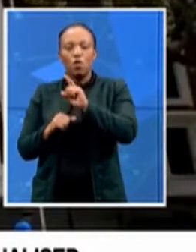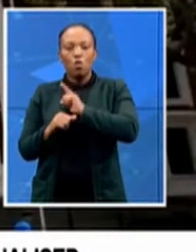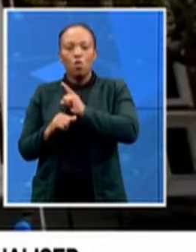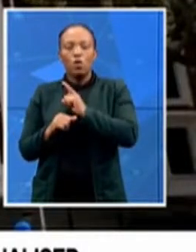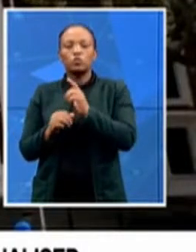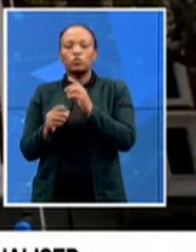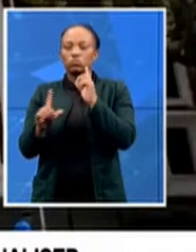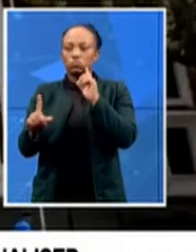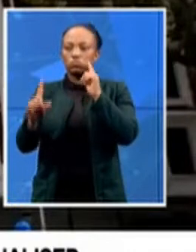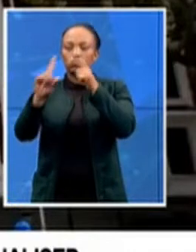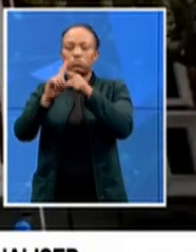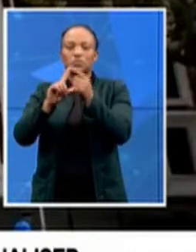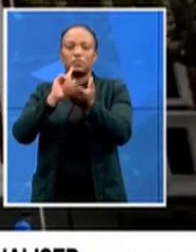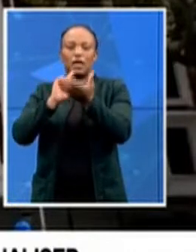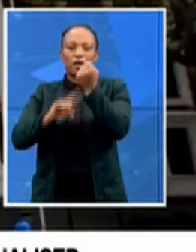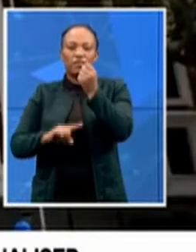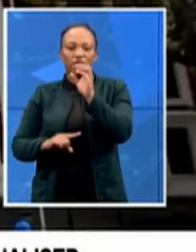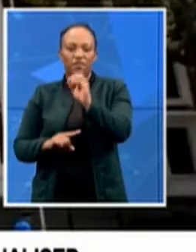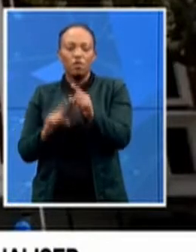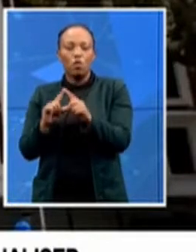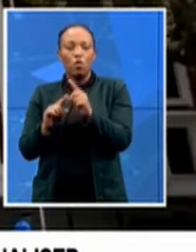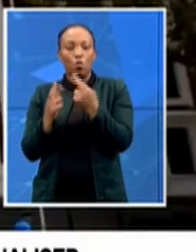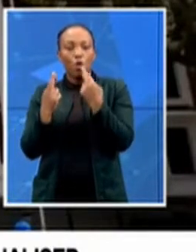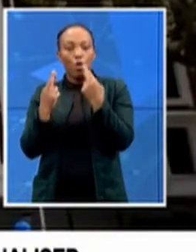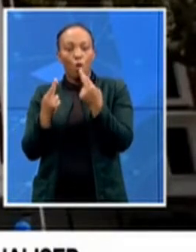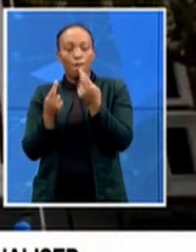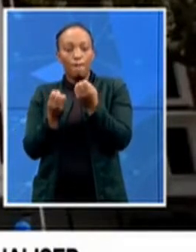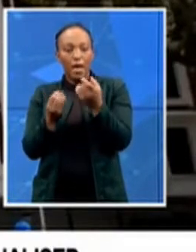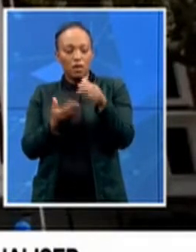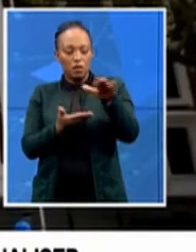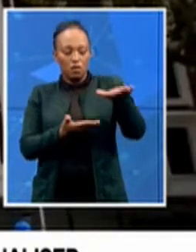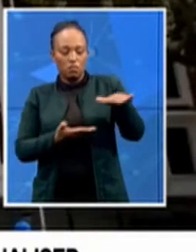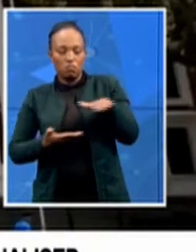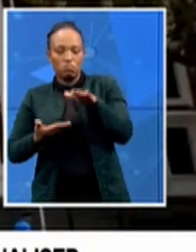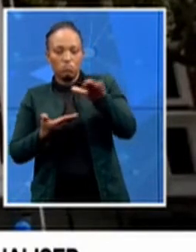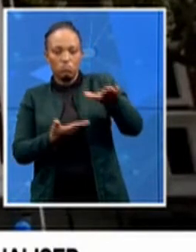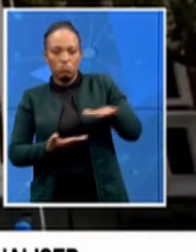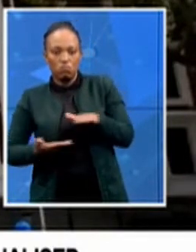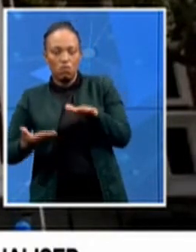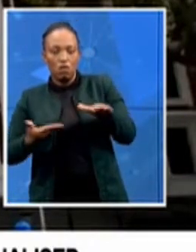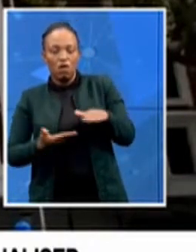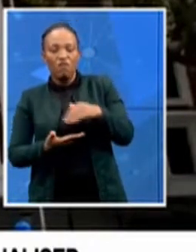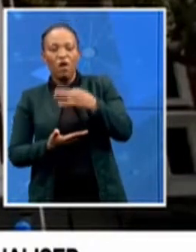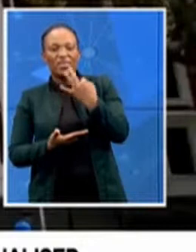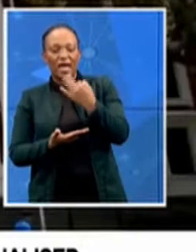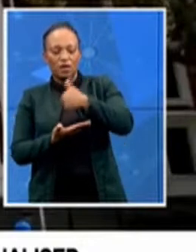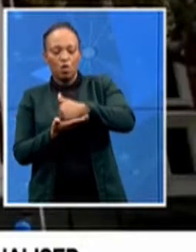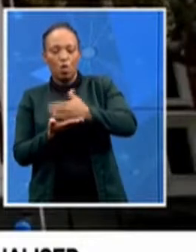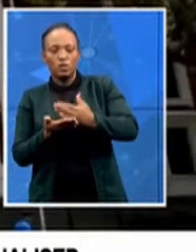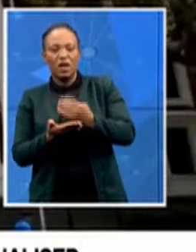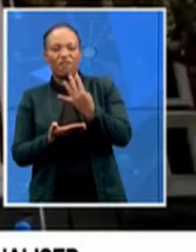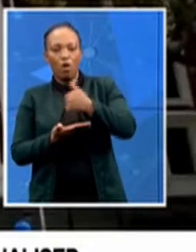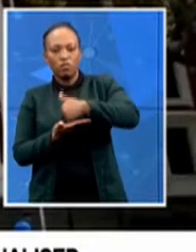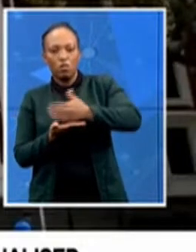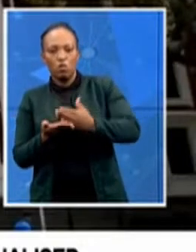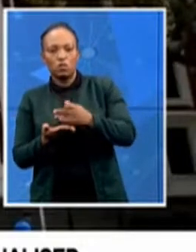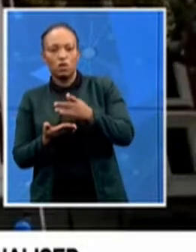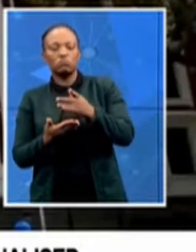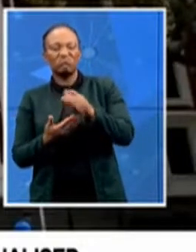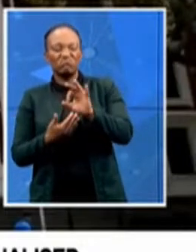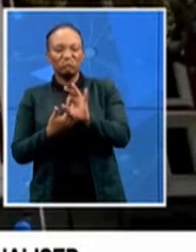many doses we'll be receiving in the third quarter and fourth quarter that we should be able to still be close to our target